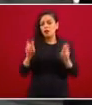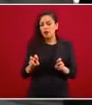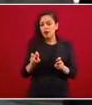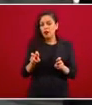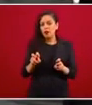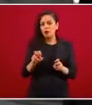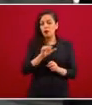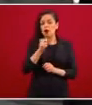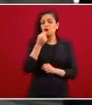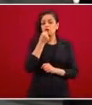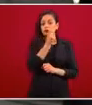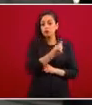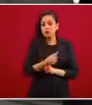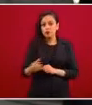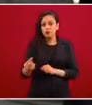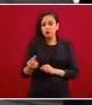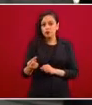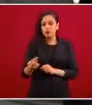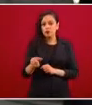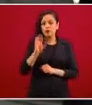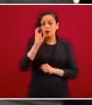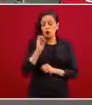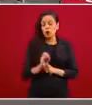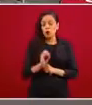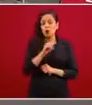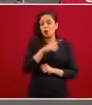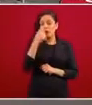And also I want to ask